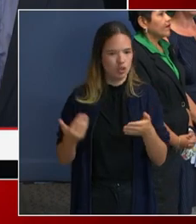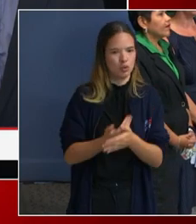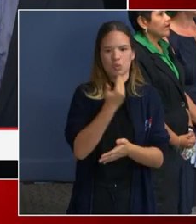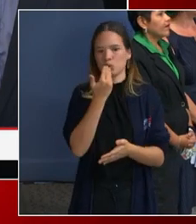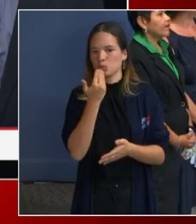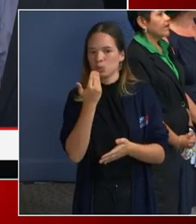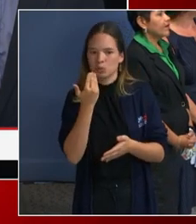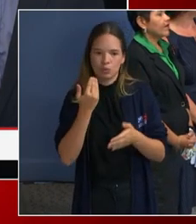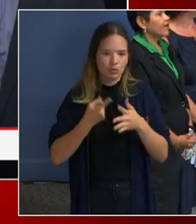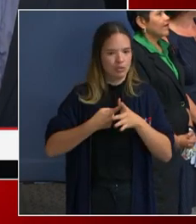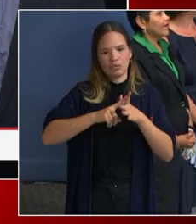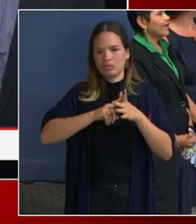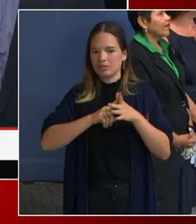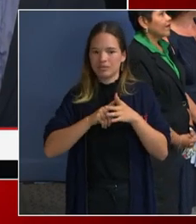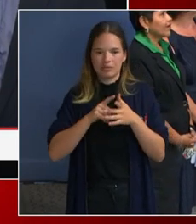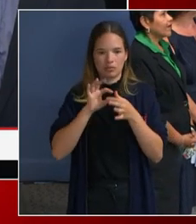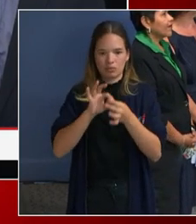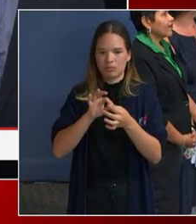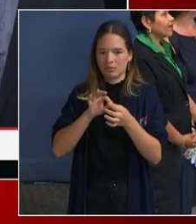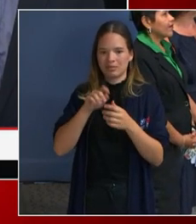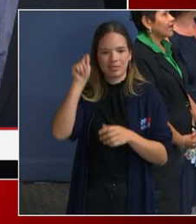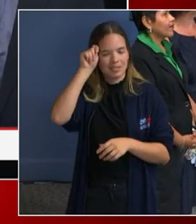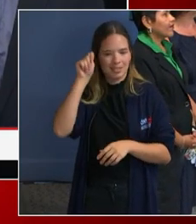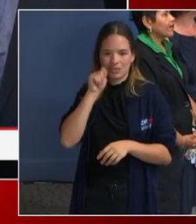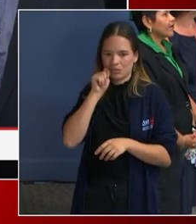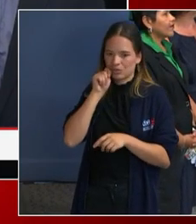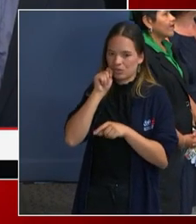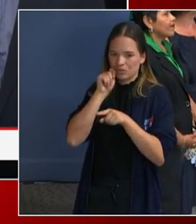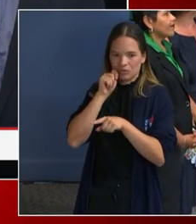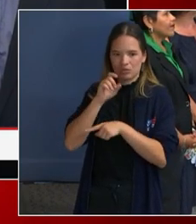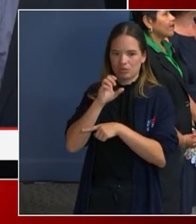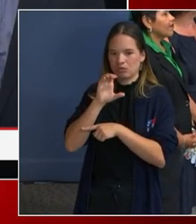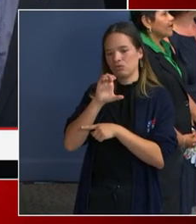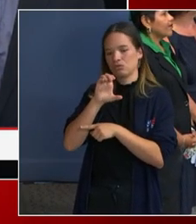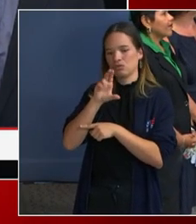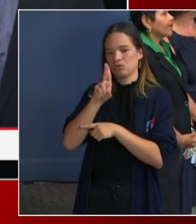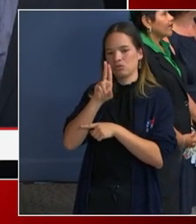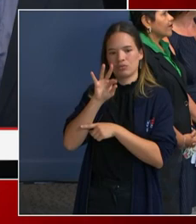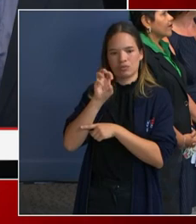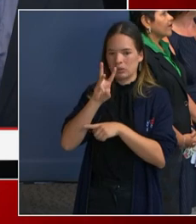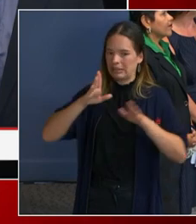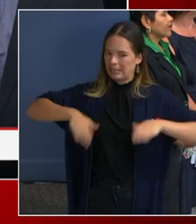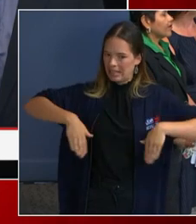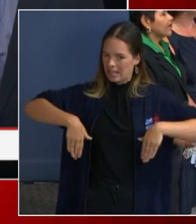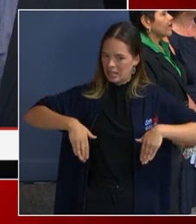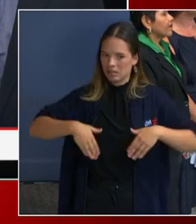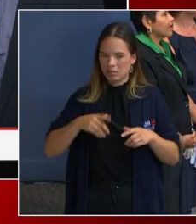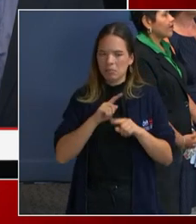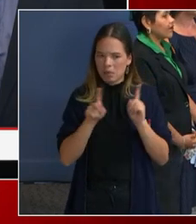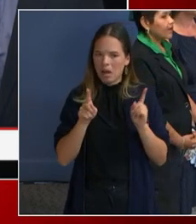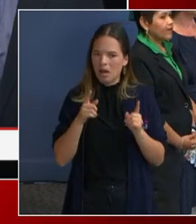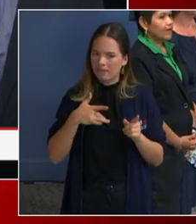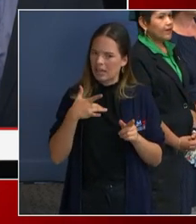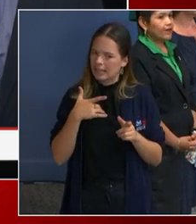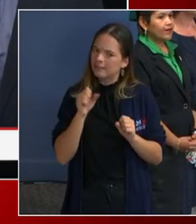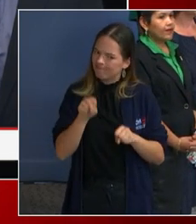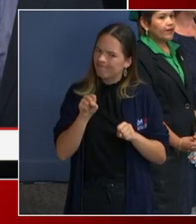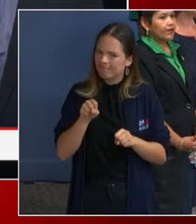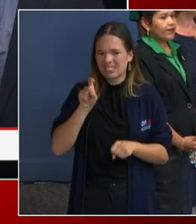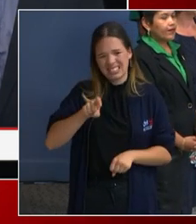initiative around juvenile curfews. I do feel very strongly that juveniles should be in the house,